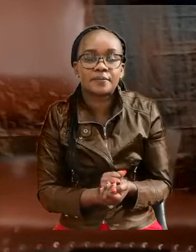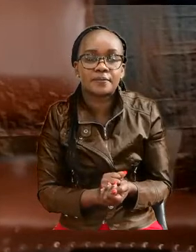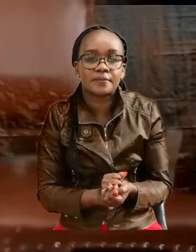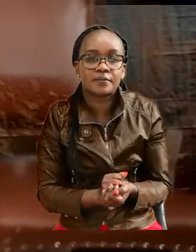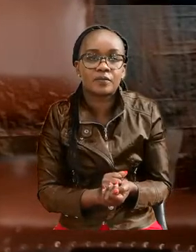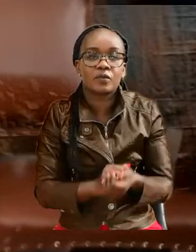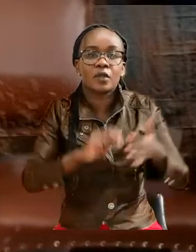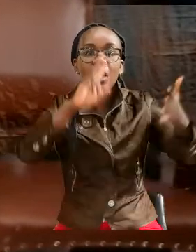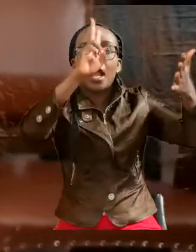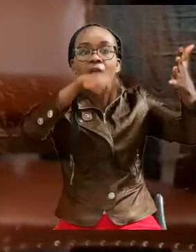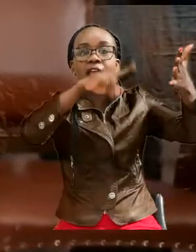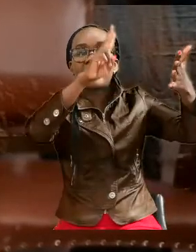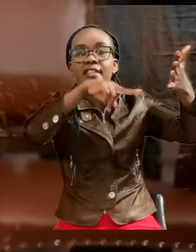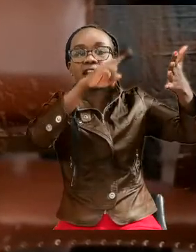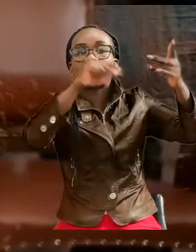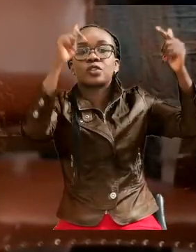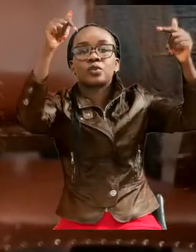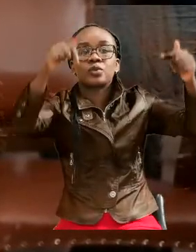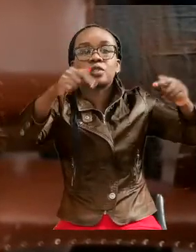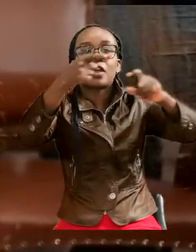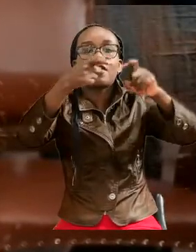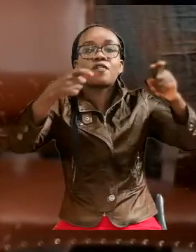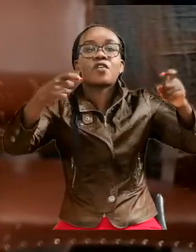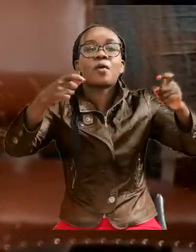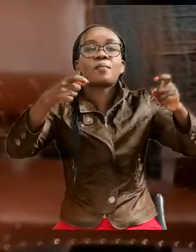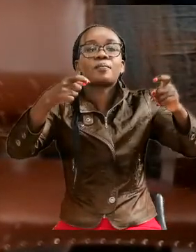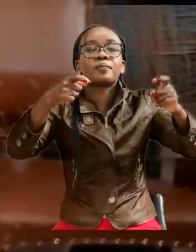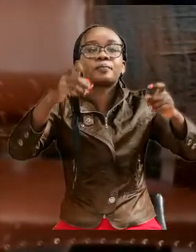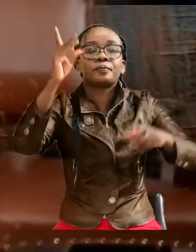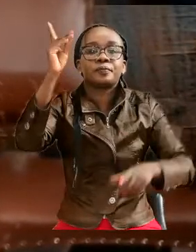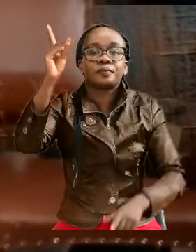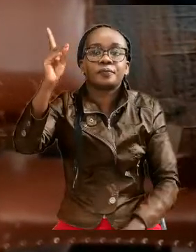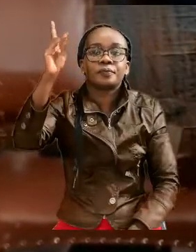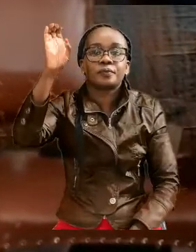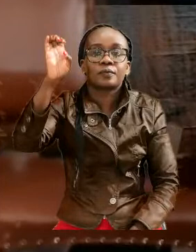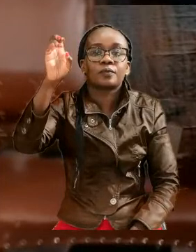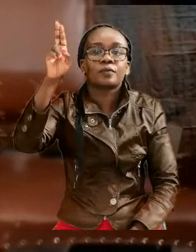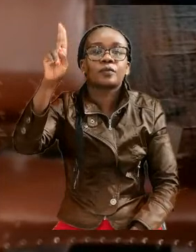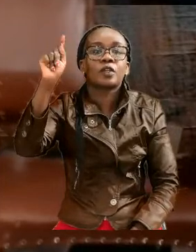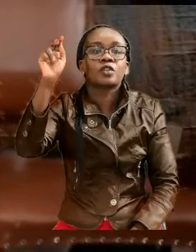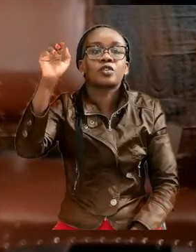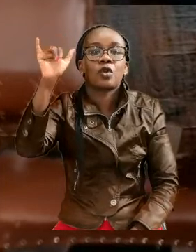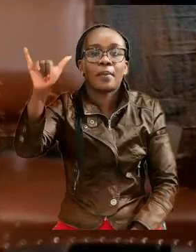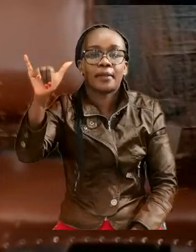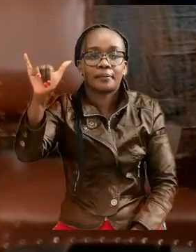The leading word today was coming from the book of Deuteronomy.